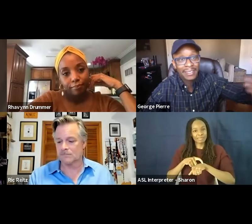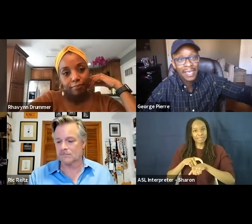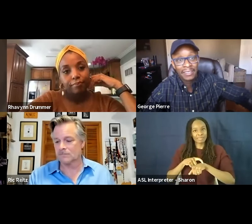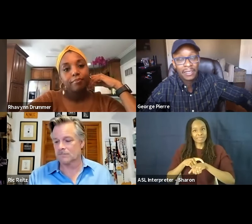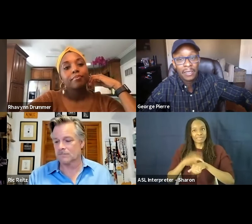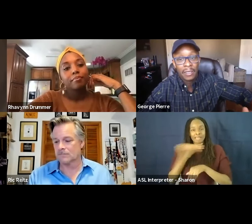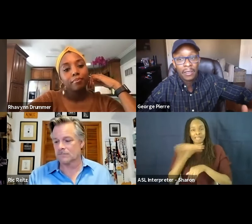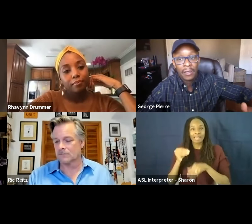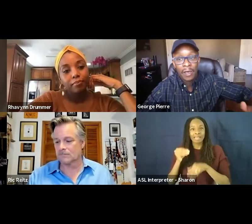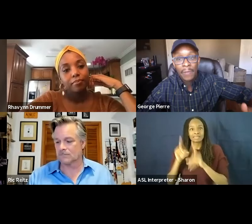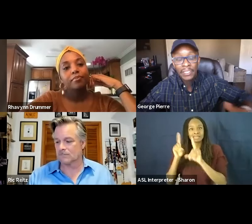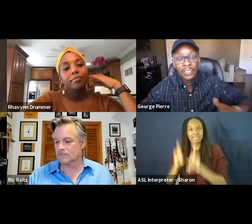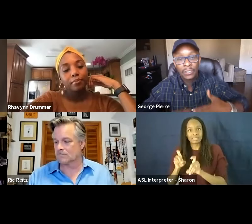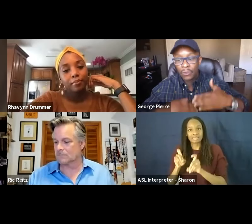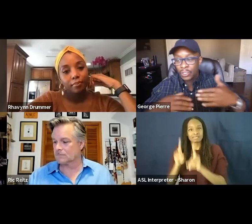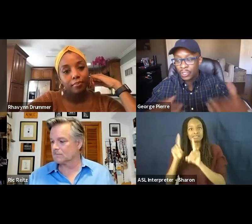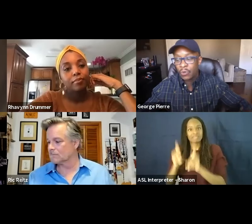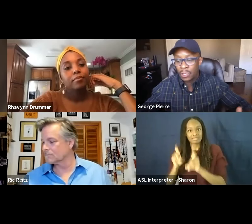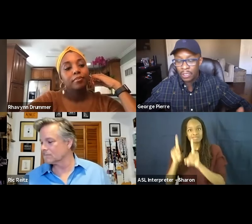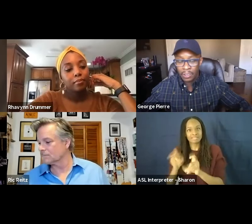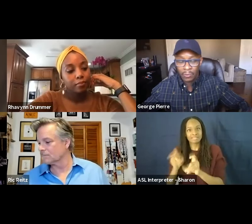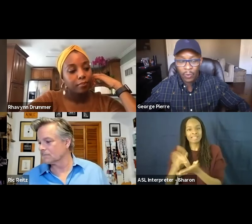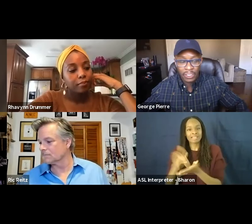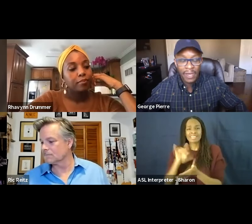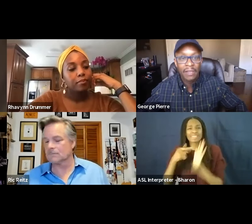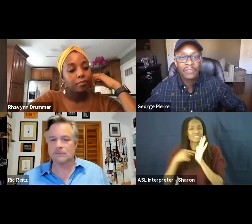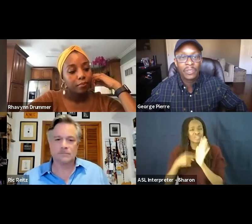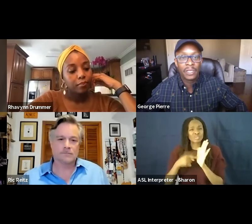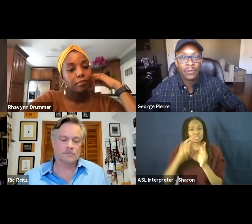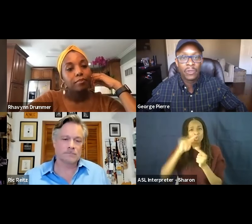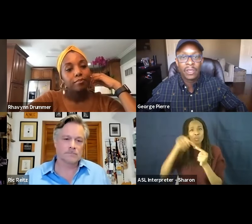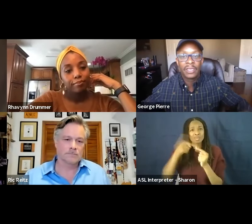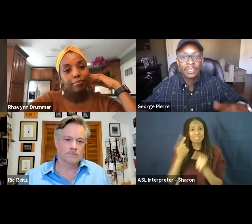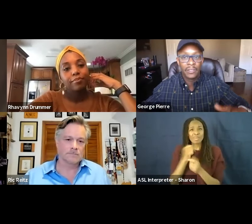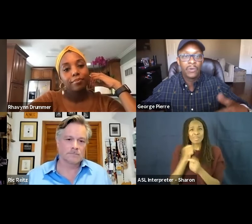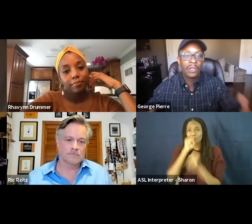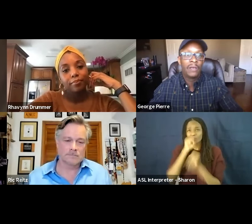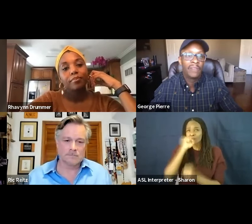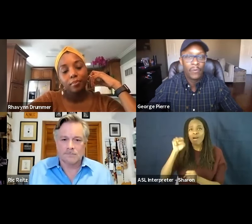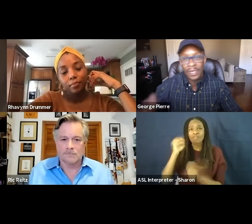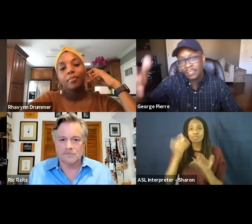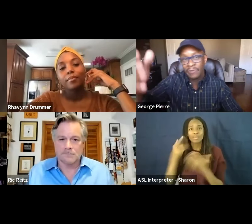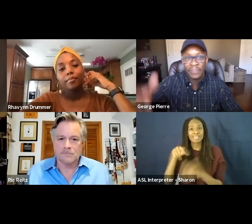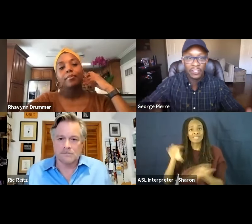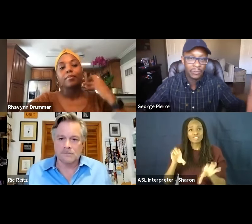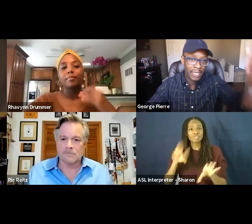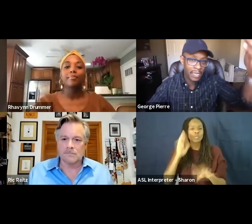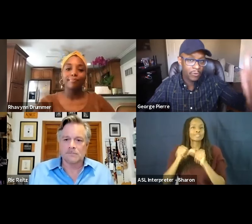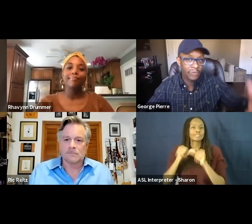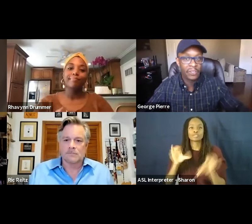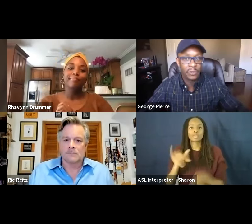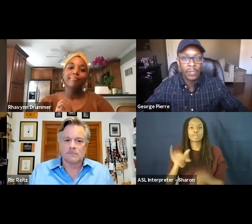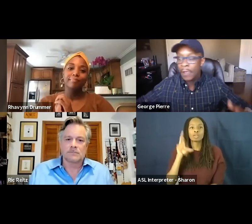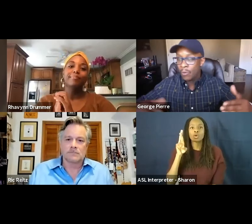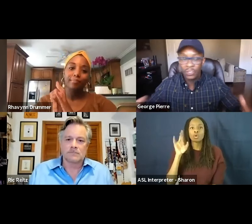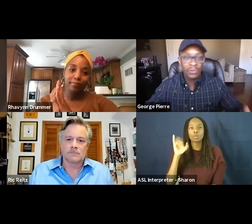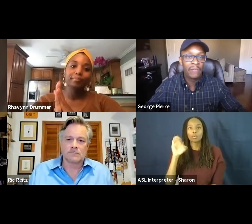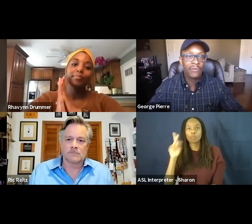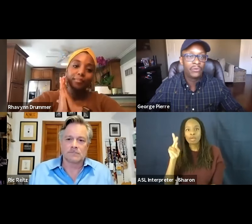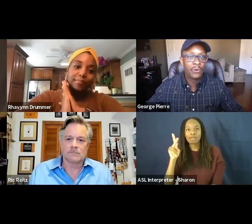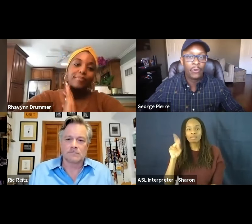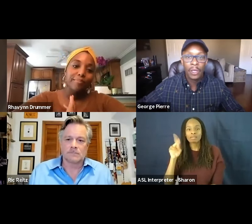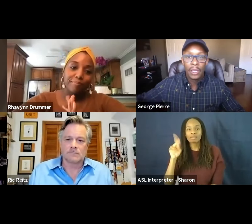consistently tested. That just goes to show you that when somebody loves what they do, they're going to continue to love it. Rick is a professional. Clayton, you're a professional. Once